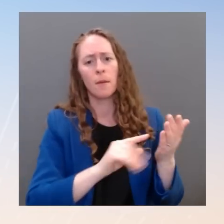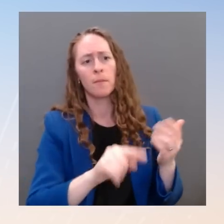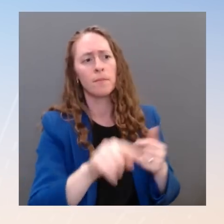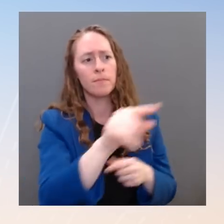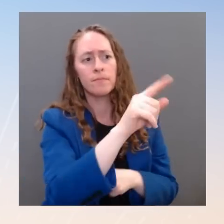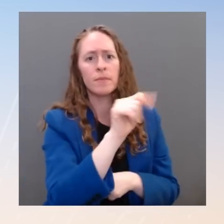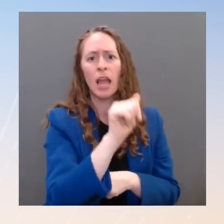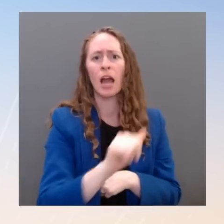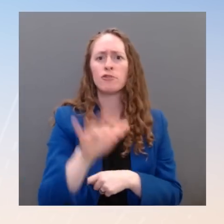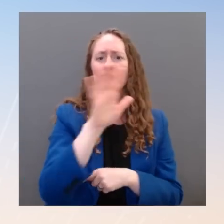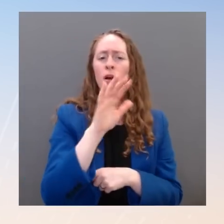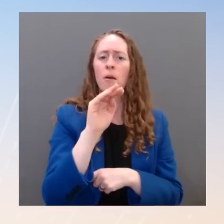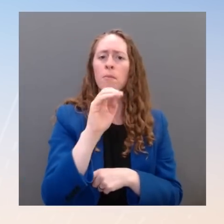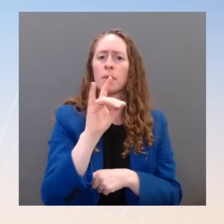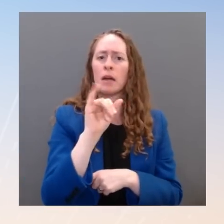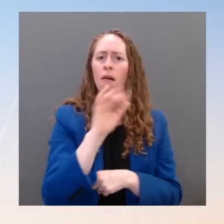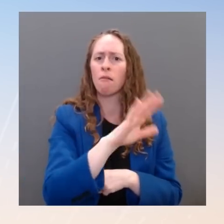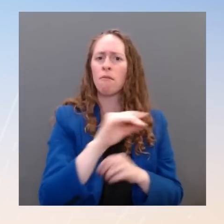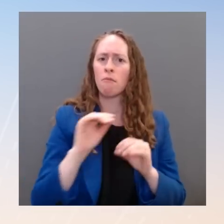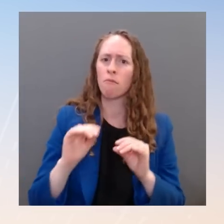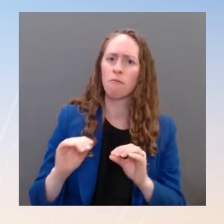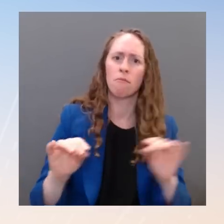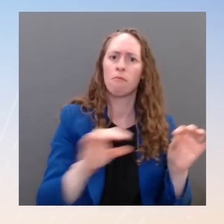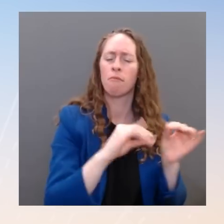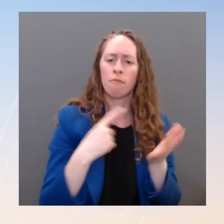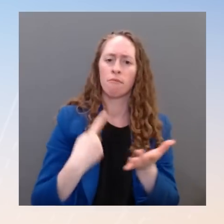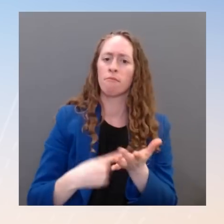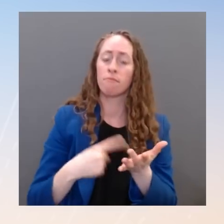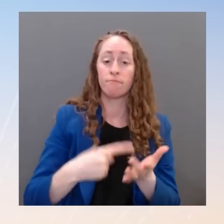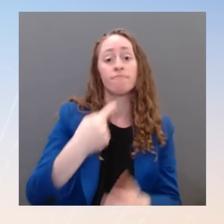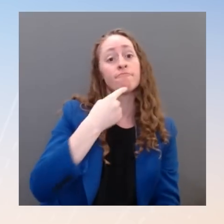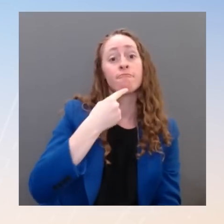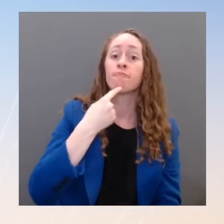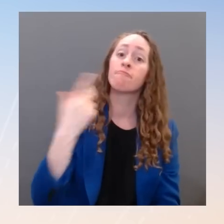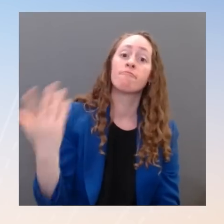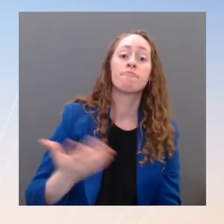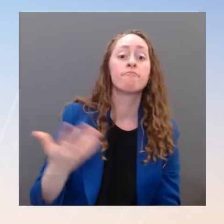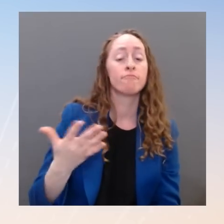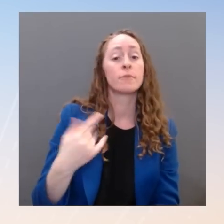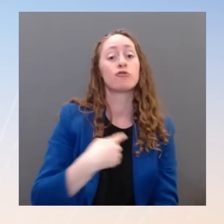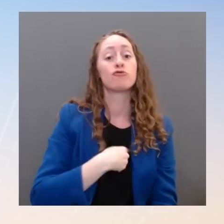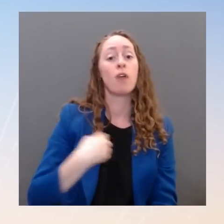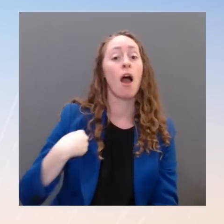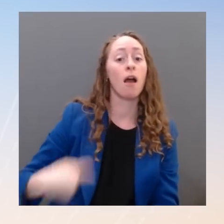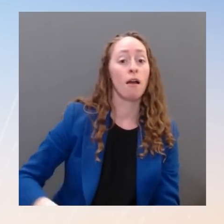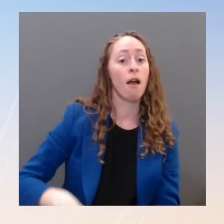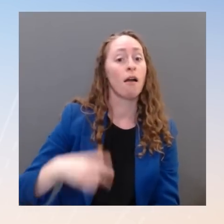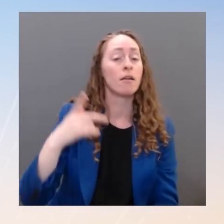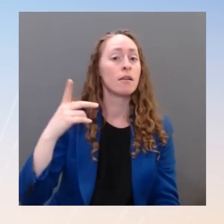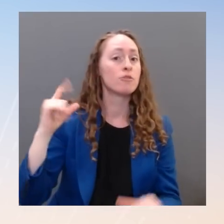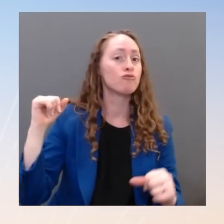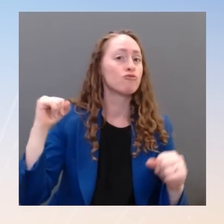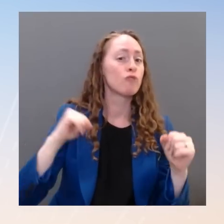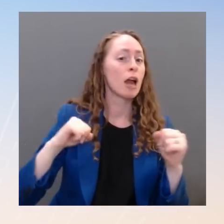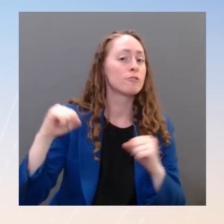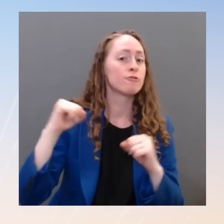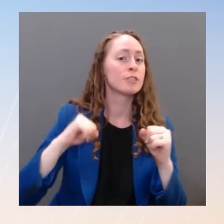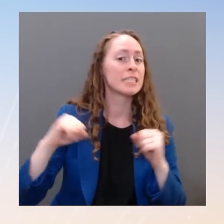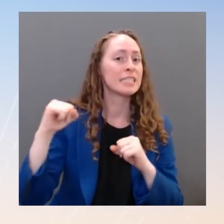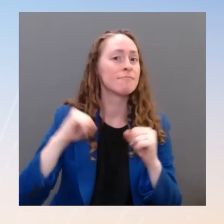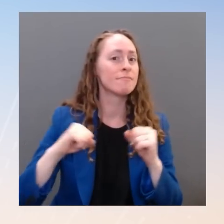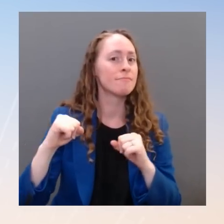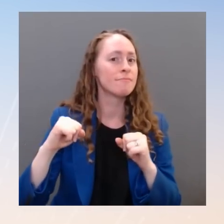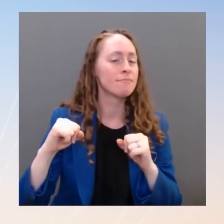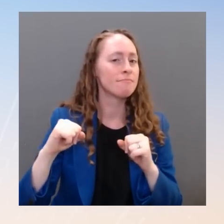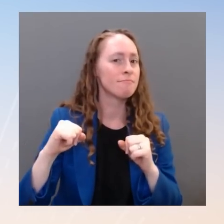China strategy during his trip to Korea and Japan? Again, this trip is weeks away, which is a lifetime for us, so we're not quite there yet on